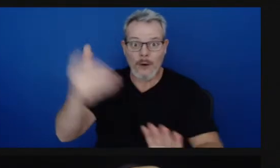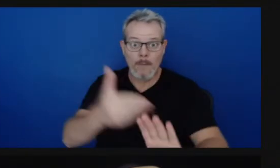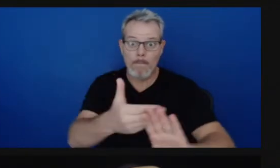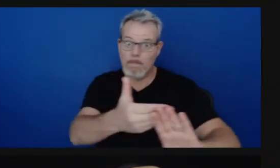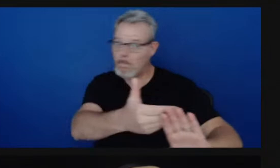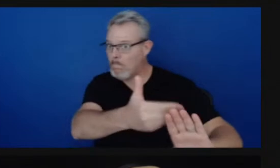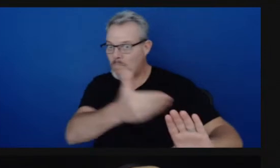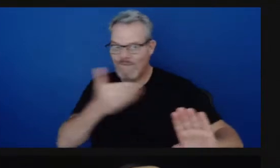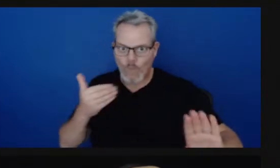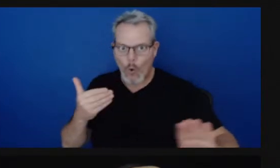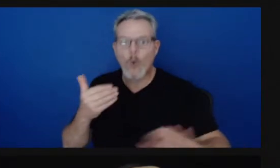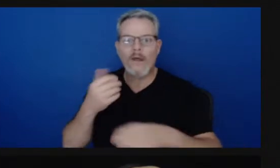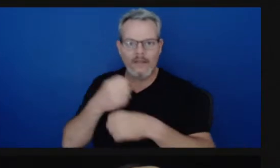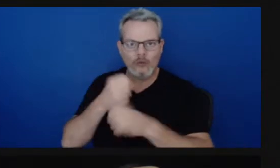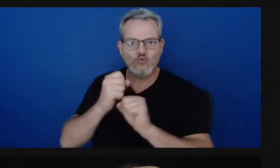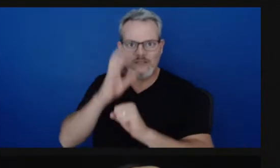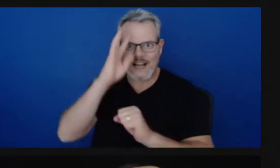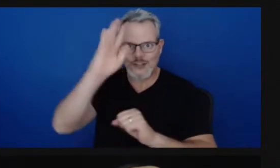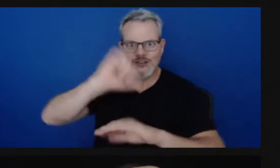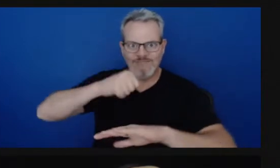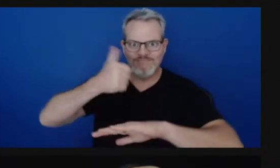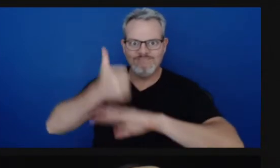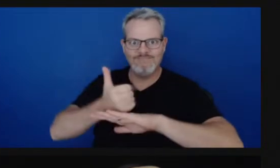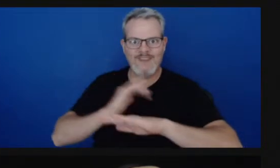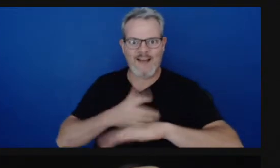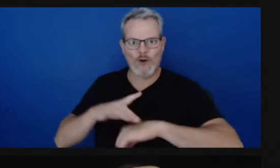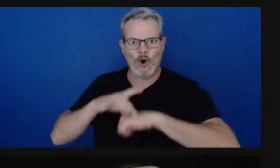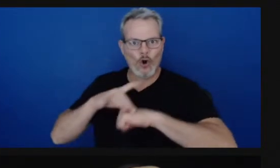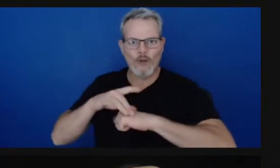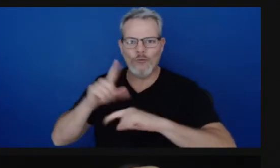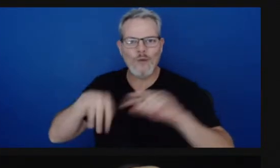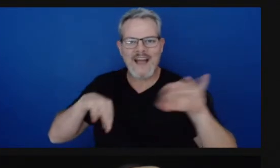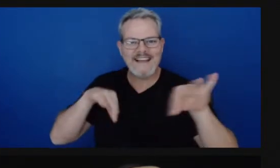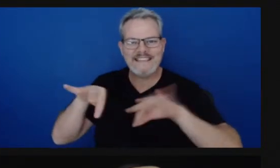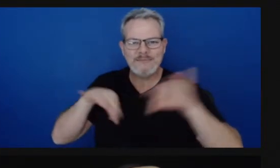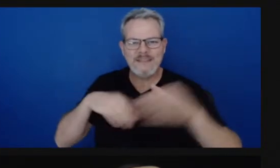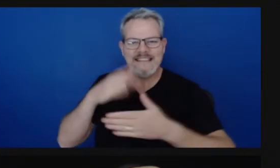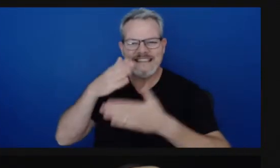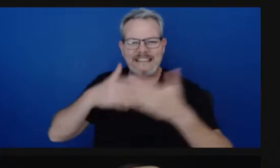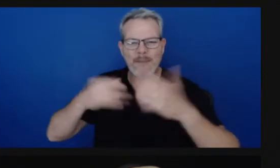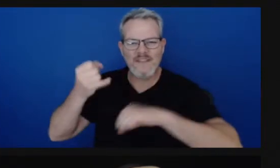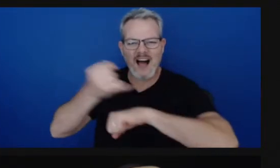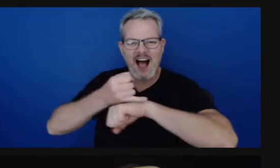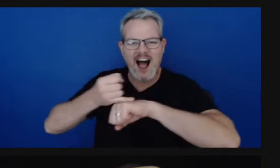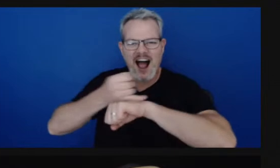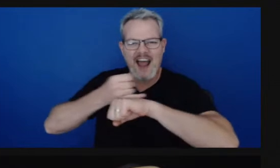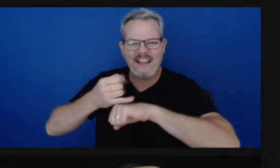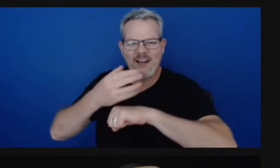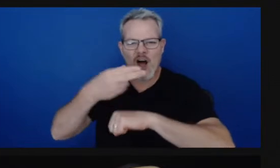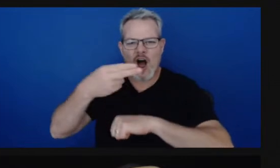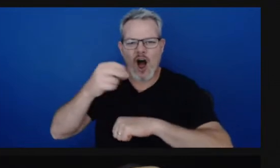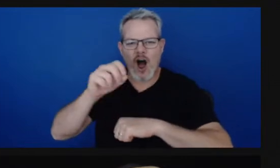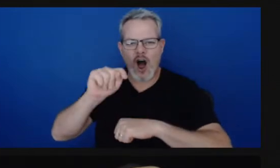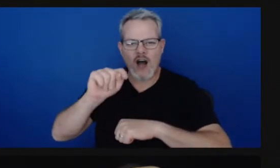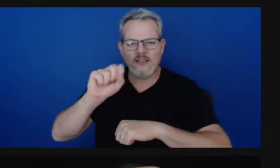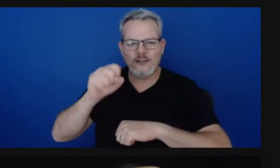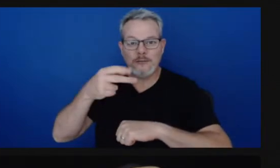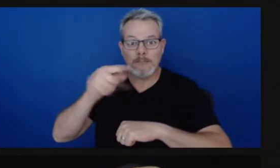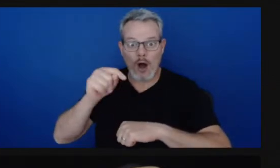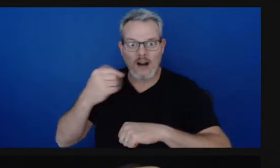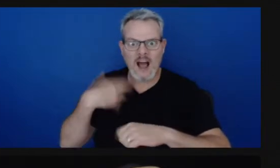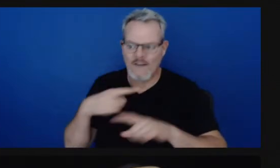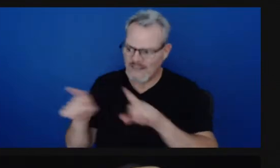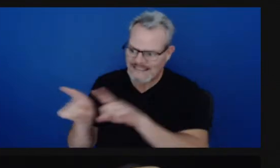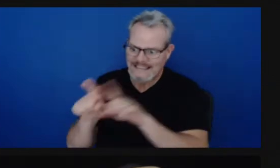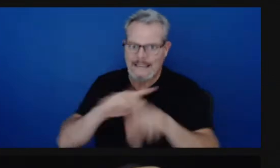the creation of the Earth that we couldn't ever explain. Certain ocean island hotspots like have similar rock signatures as the moon, and we couldn't explain